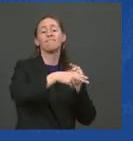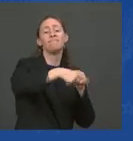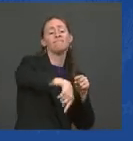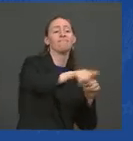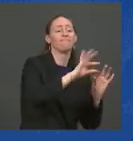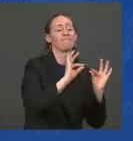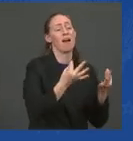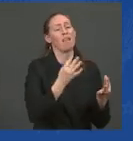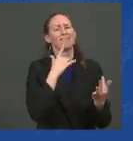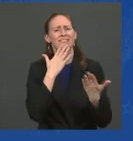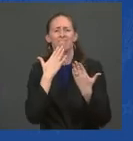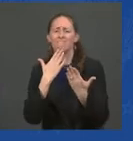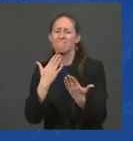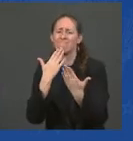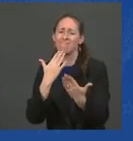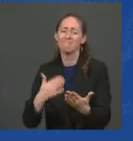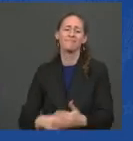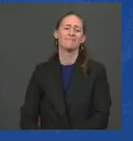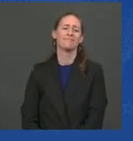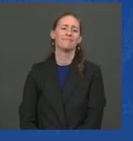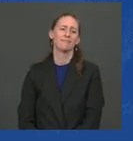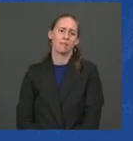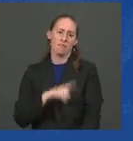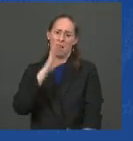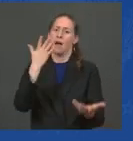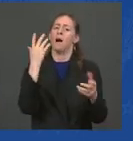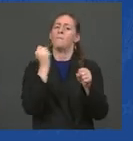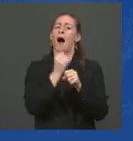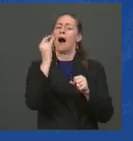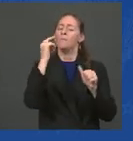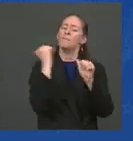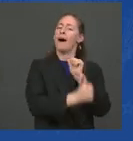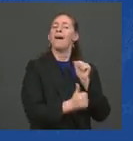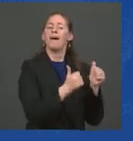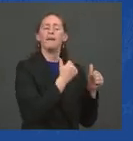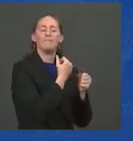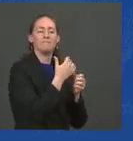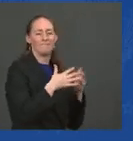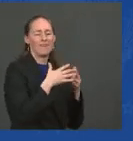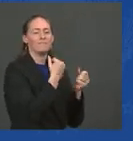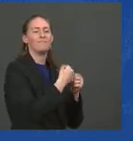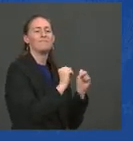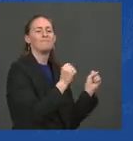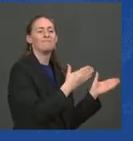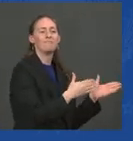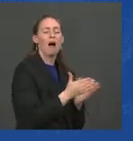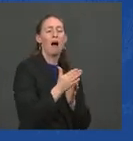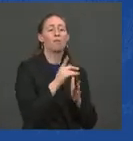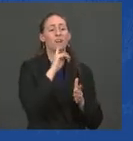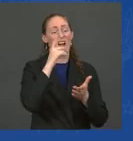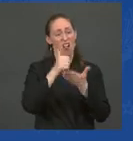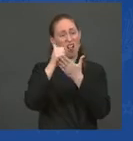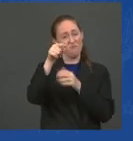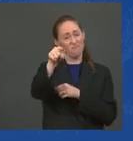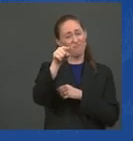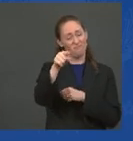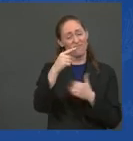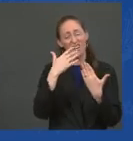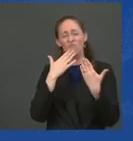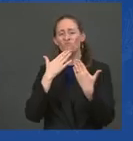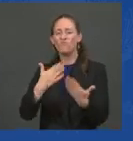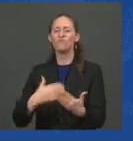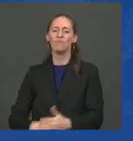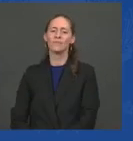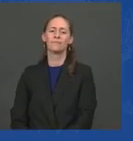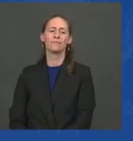that finally got passed in the American Rescue Plan, which we were able to get done immediately upon being elected. And